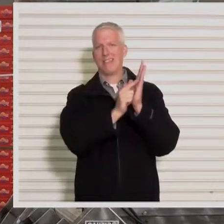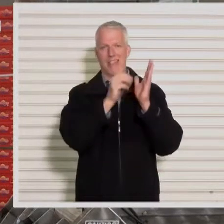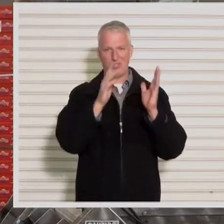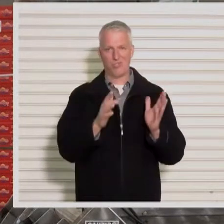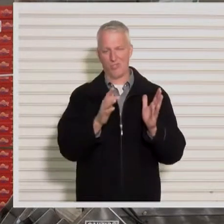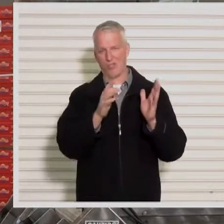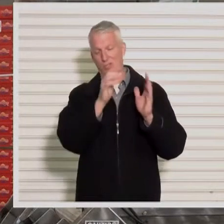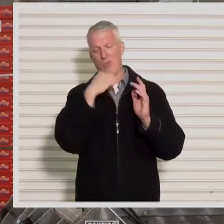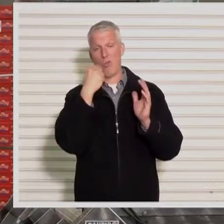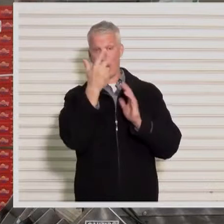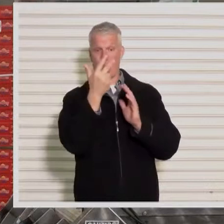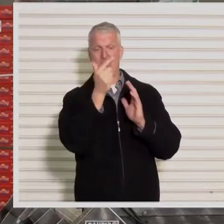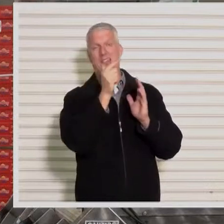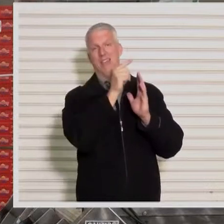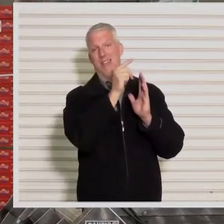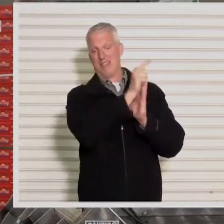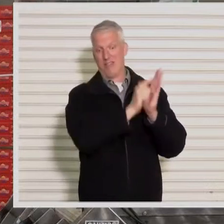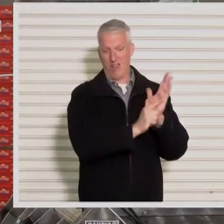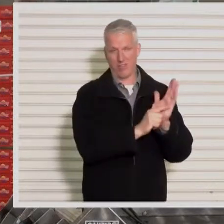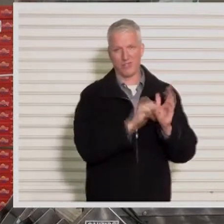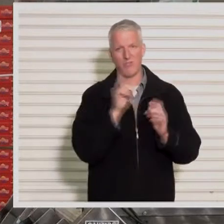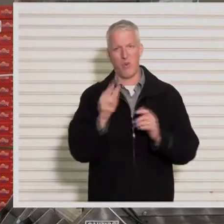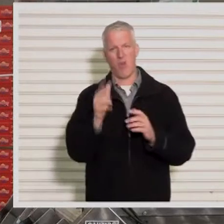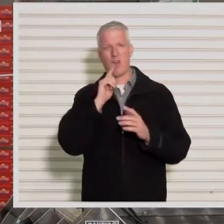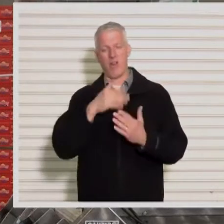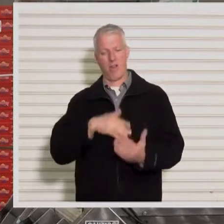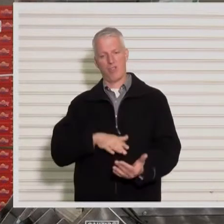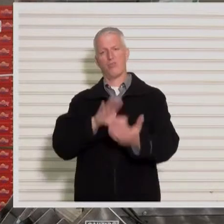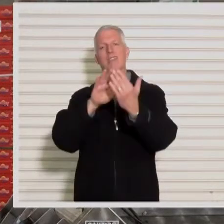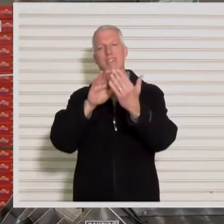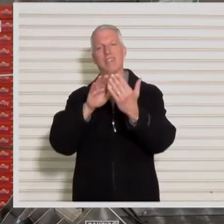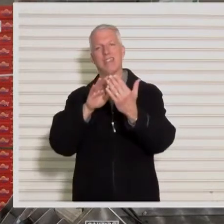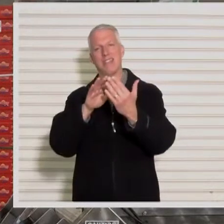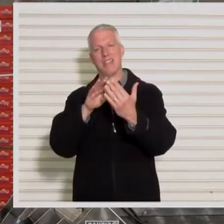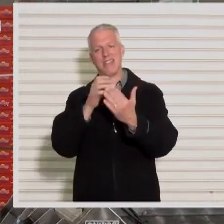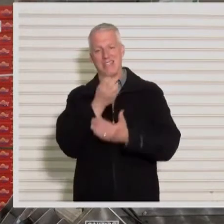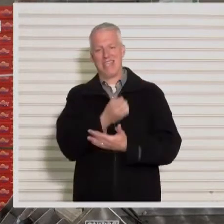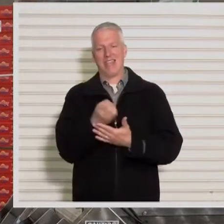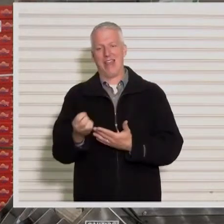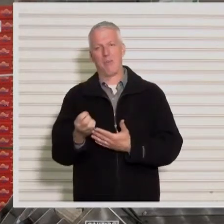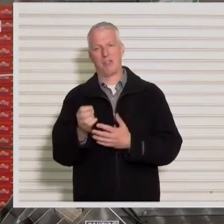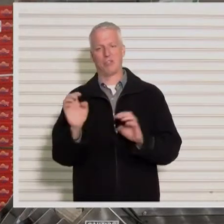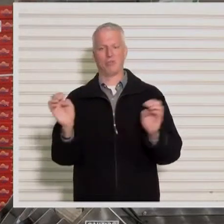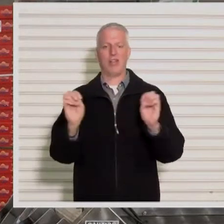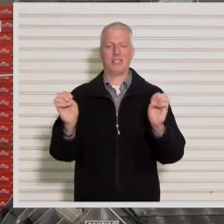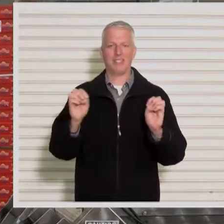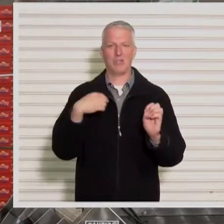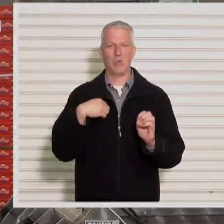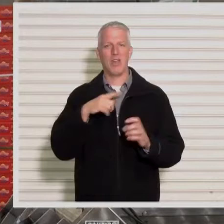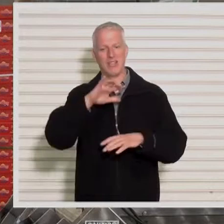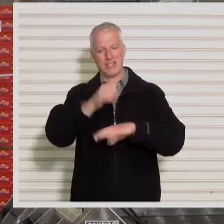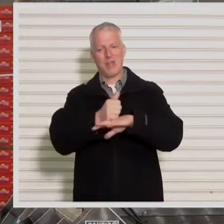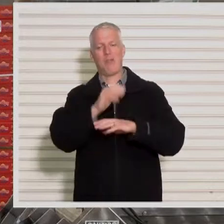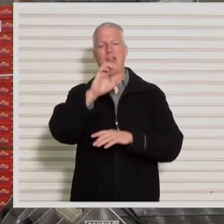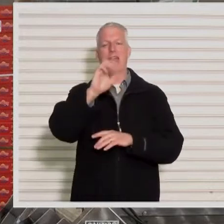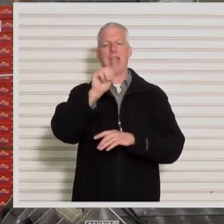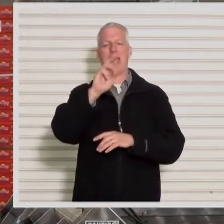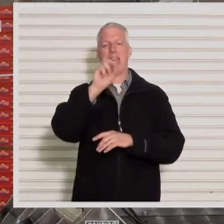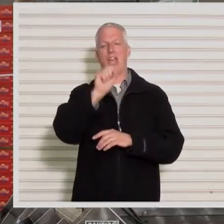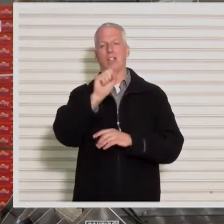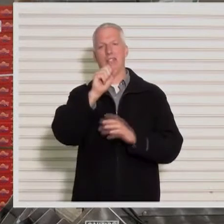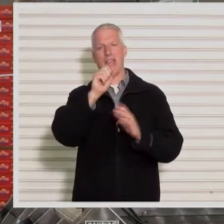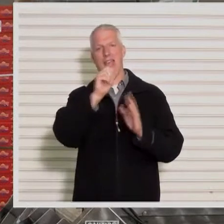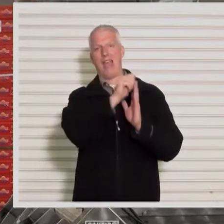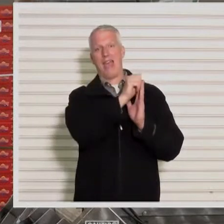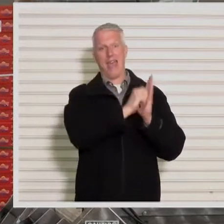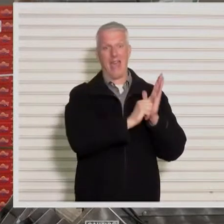unfolding public health and economic crisis, including the CARES Act, which provided $150 billion